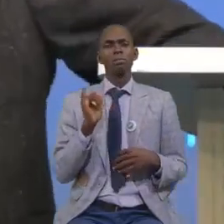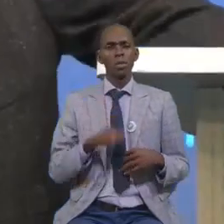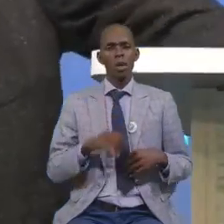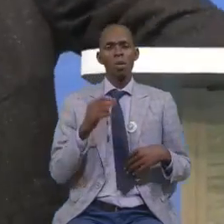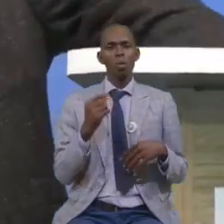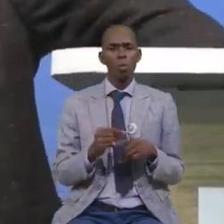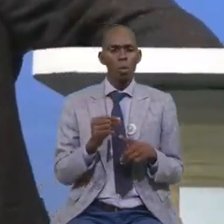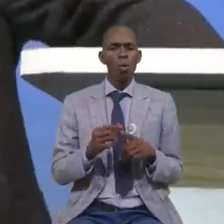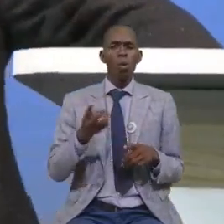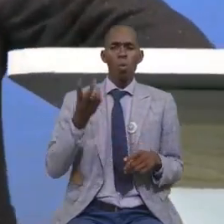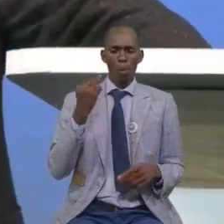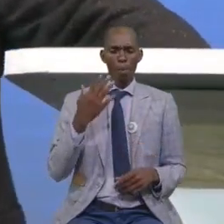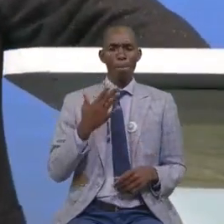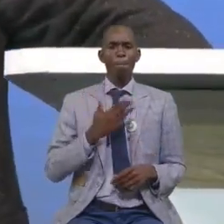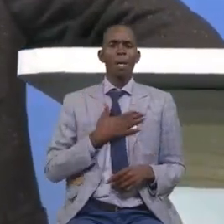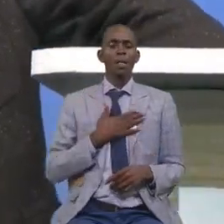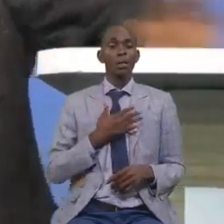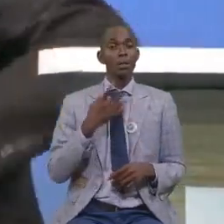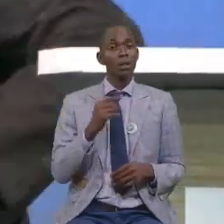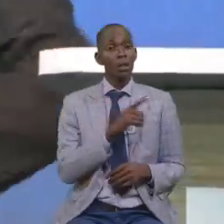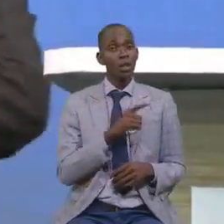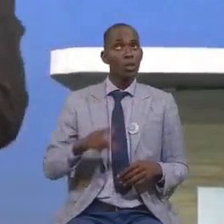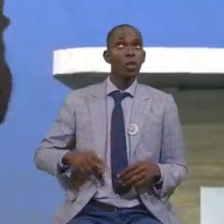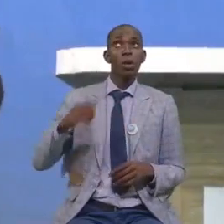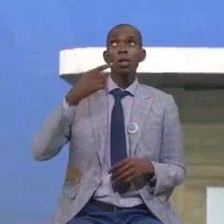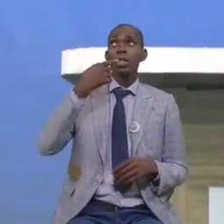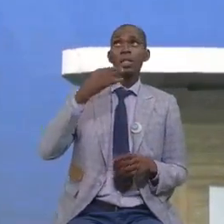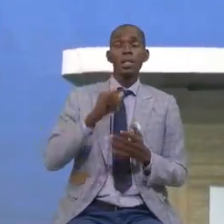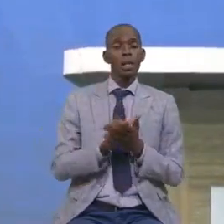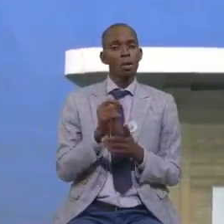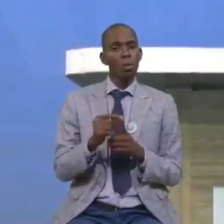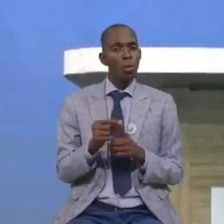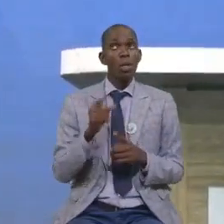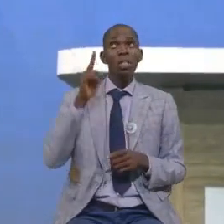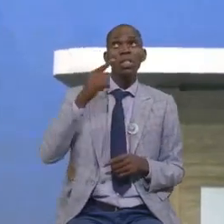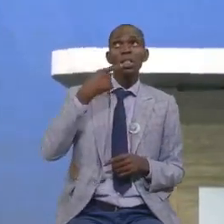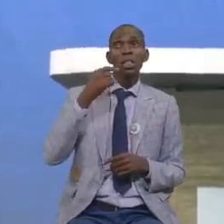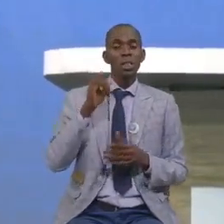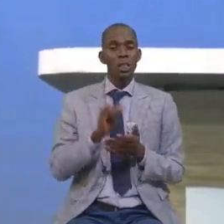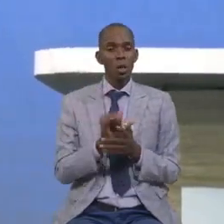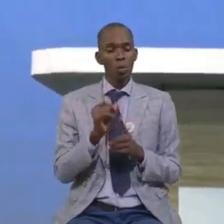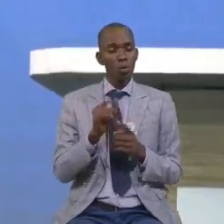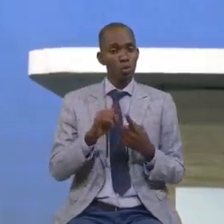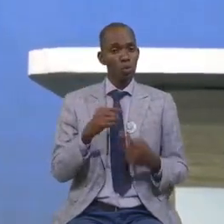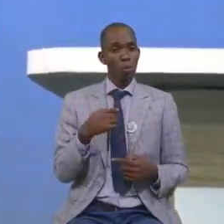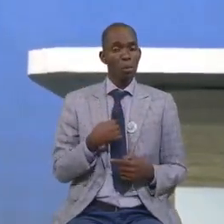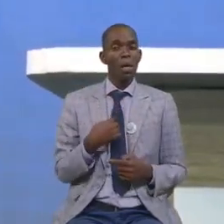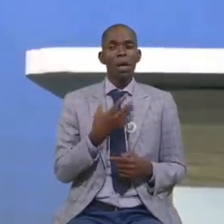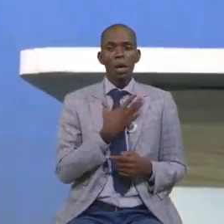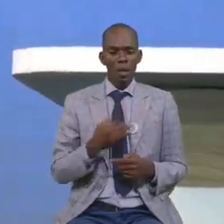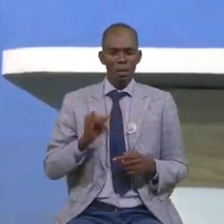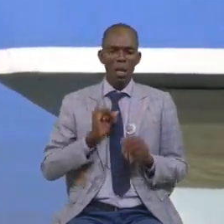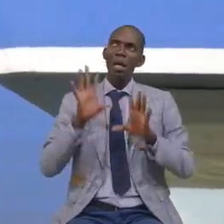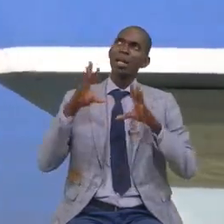was mine. The Lord spoke that word. He spoke the word to me, and I accept that.